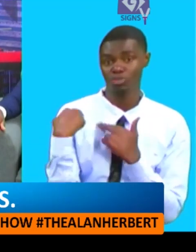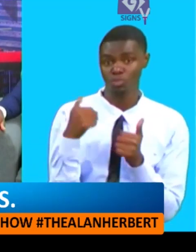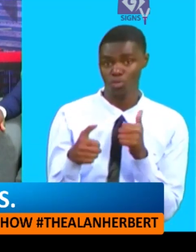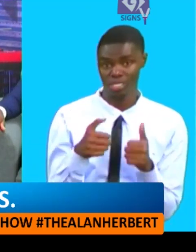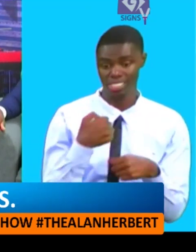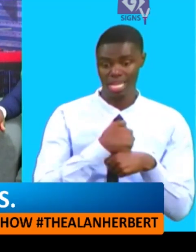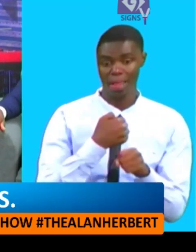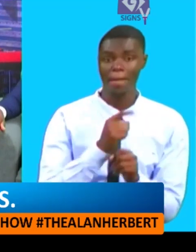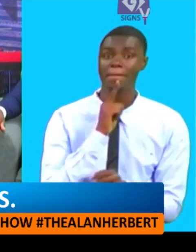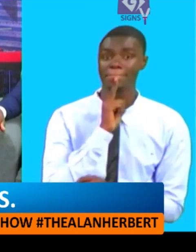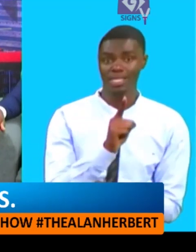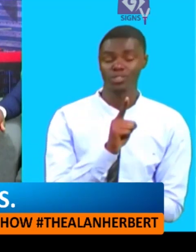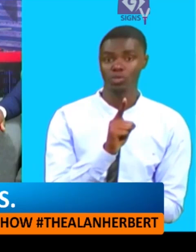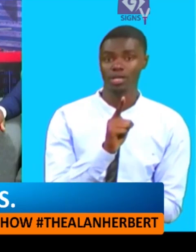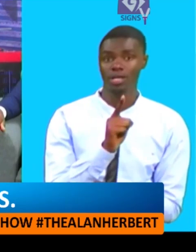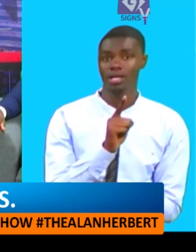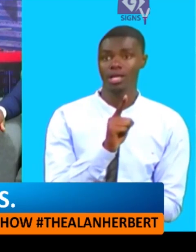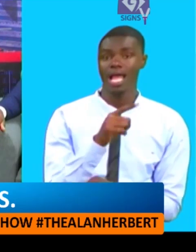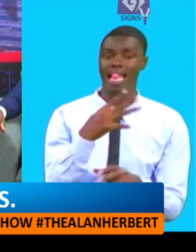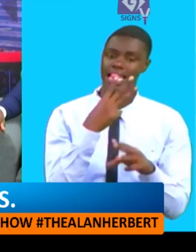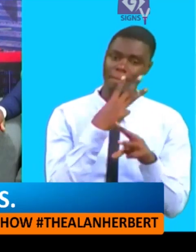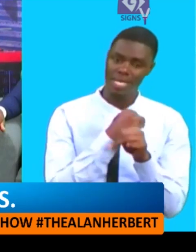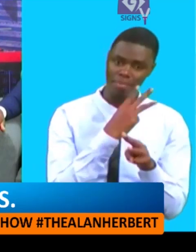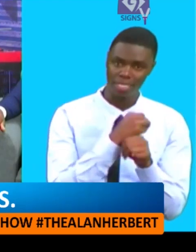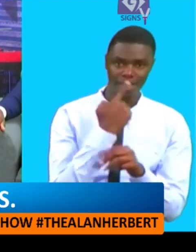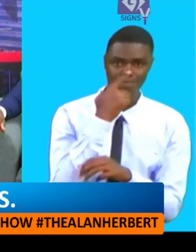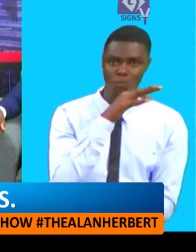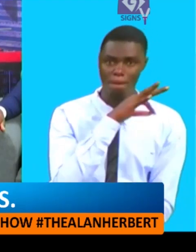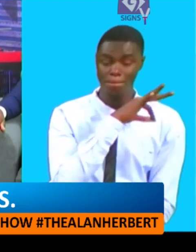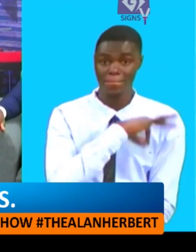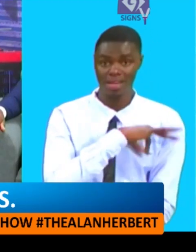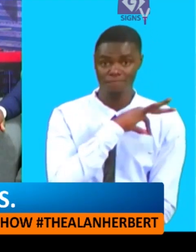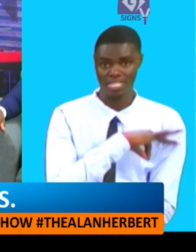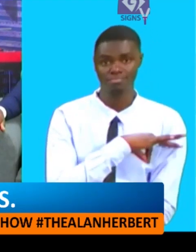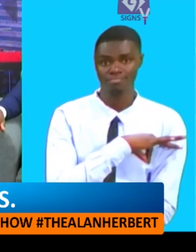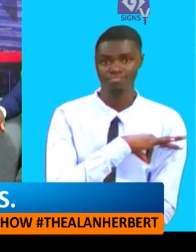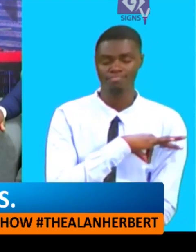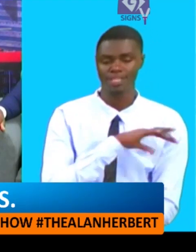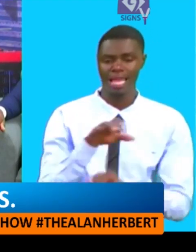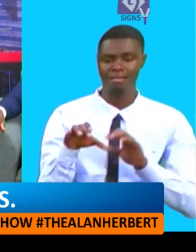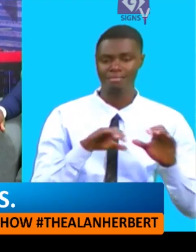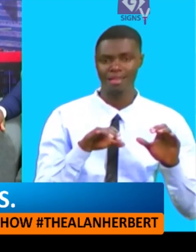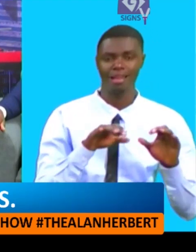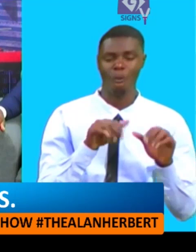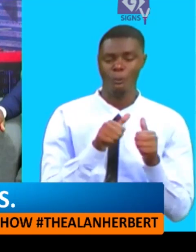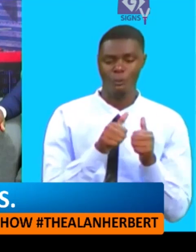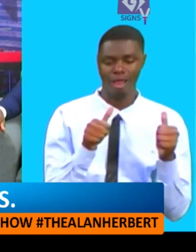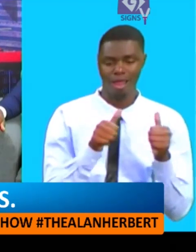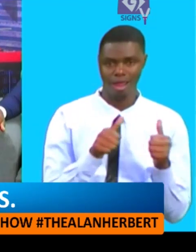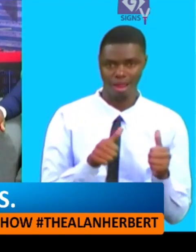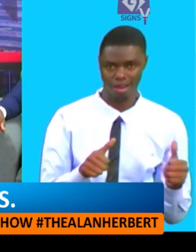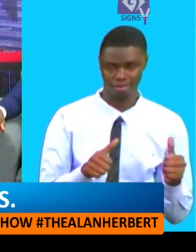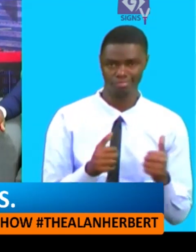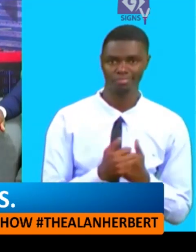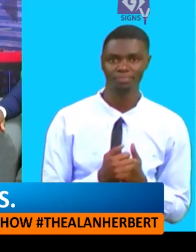of making sure that the mathematics for benefits is done to the latter,